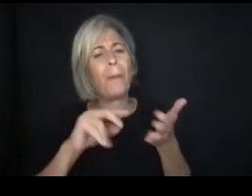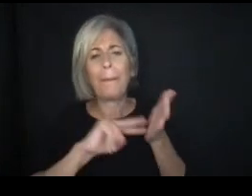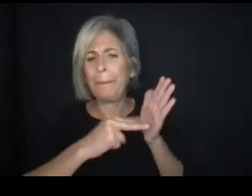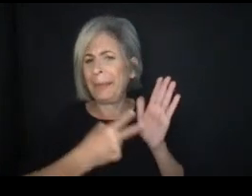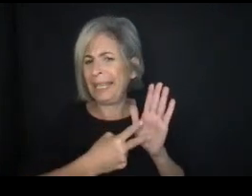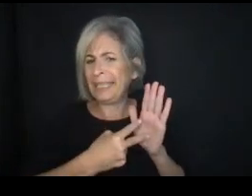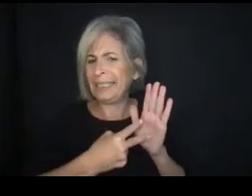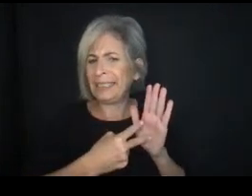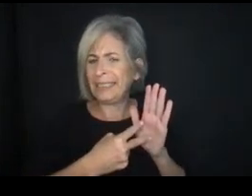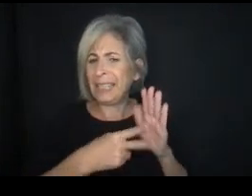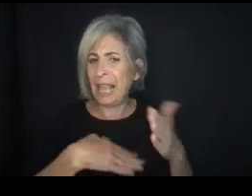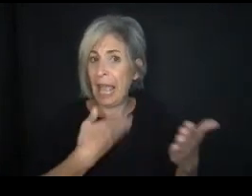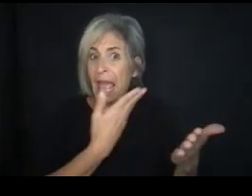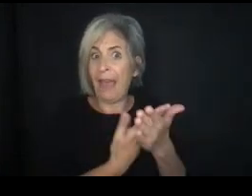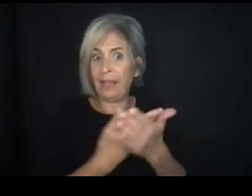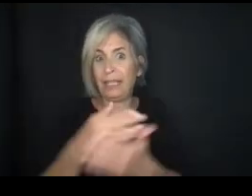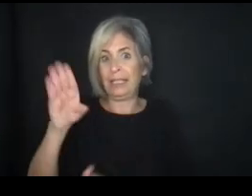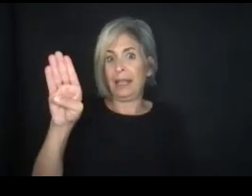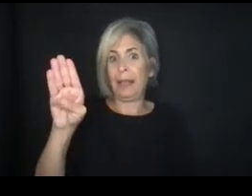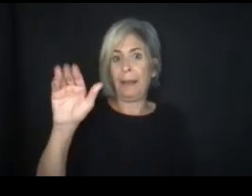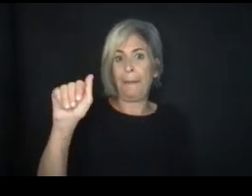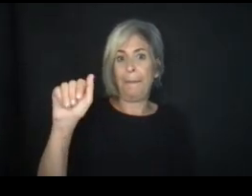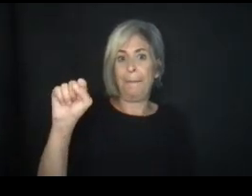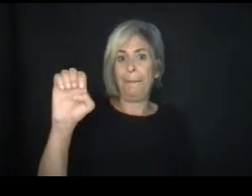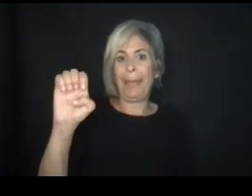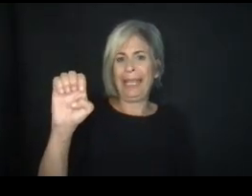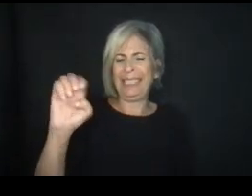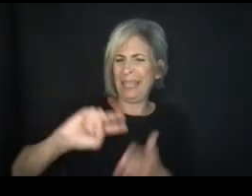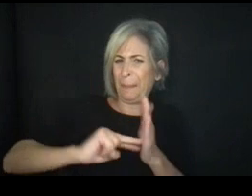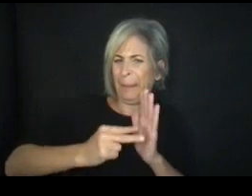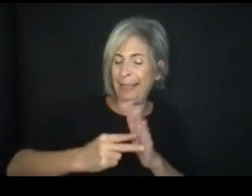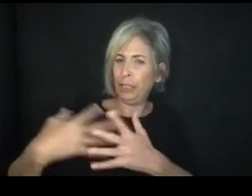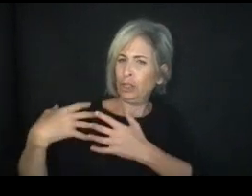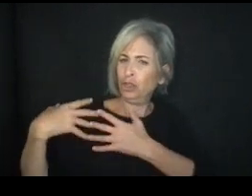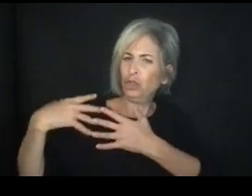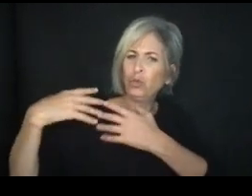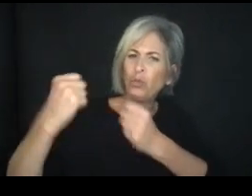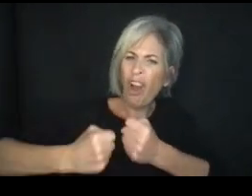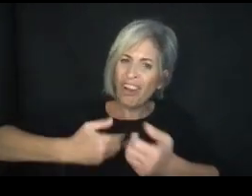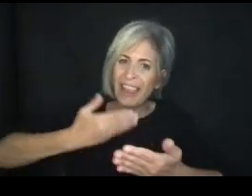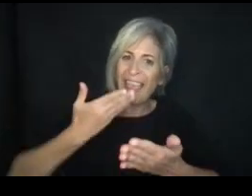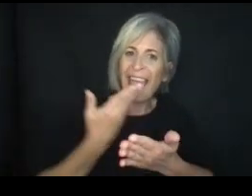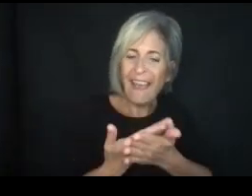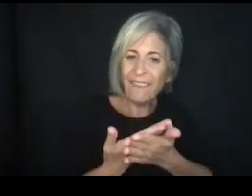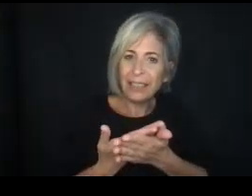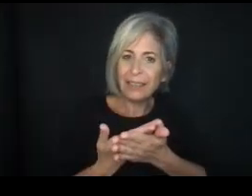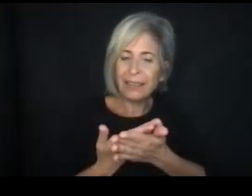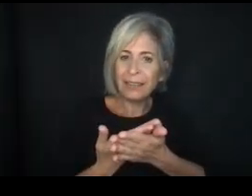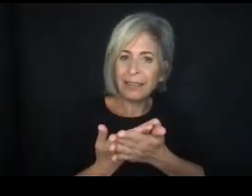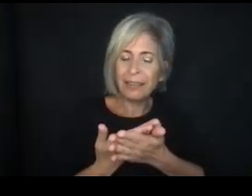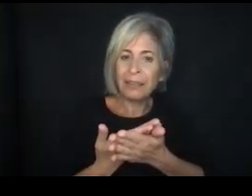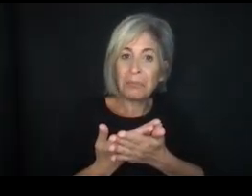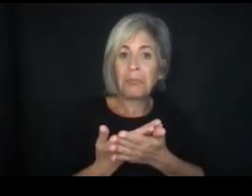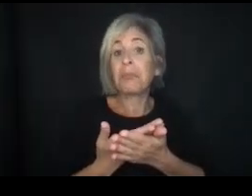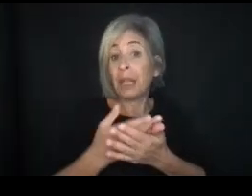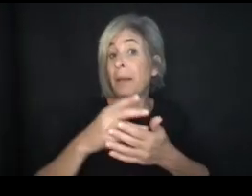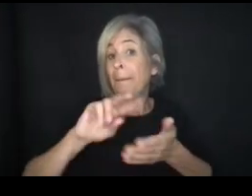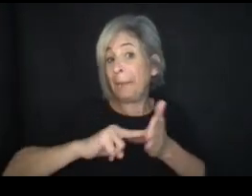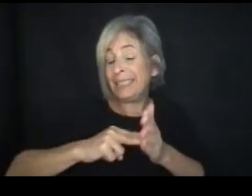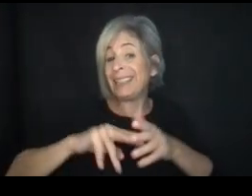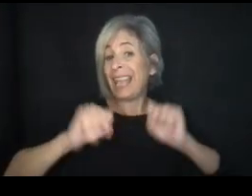to be evidence-based. So strong evidence means that the evidence base, it can be supported